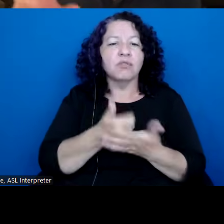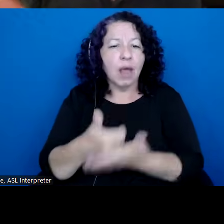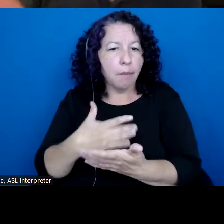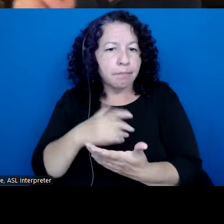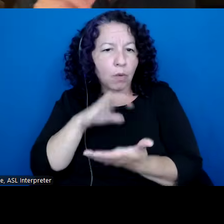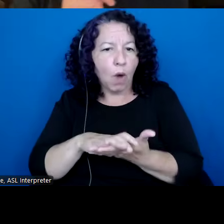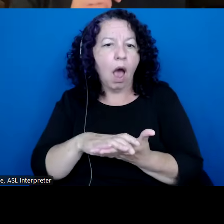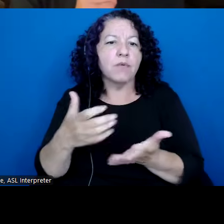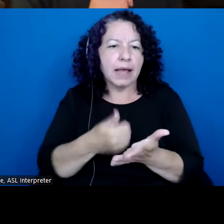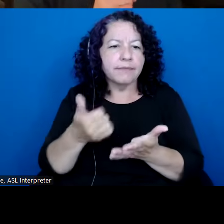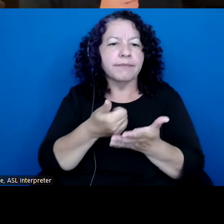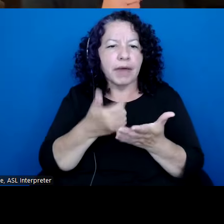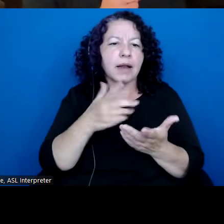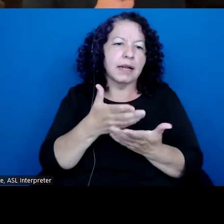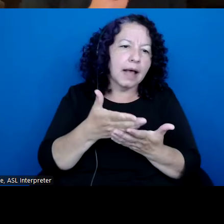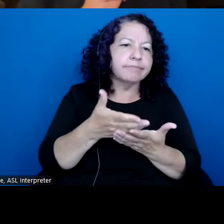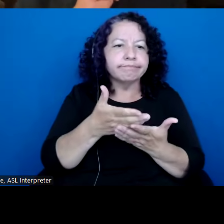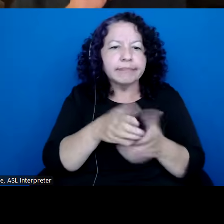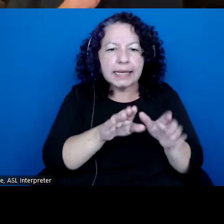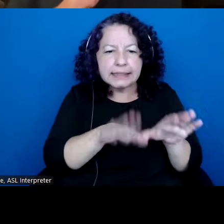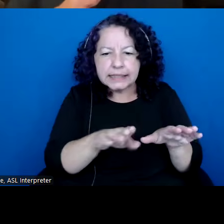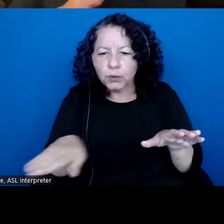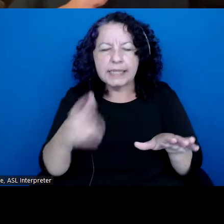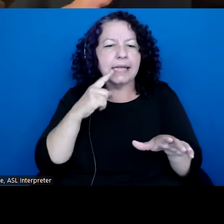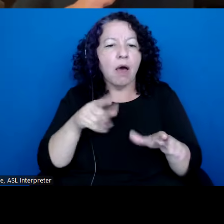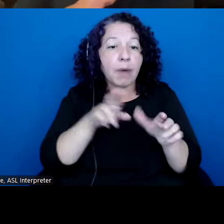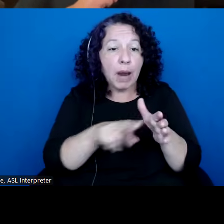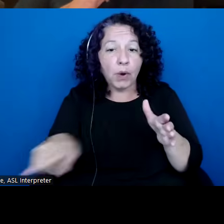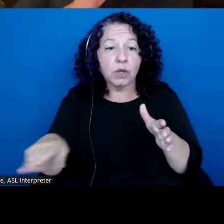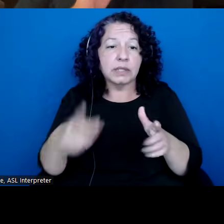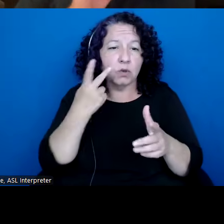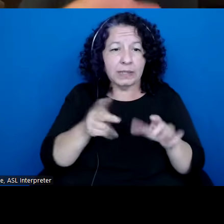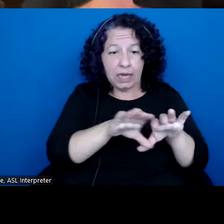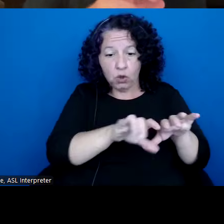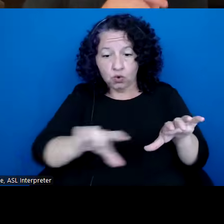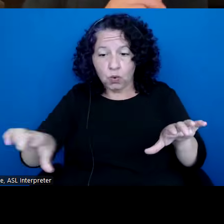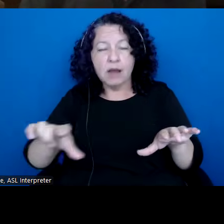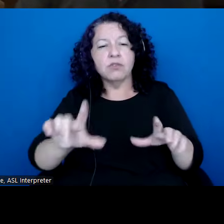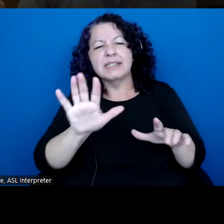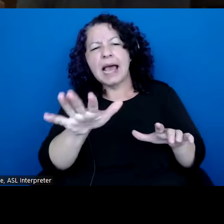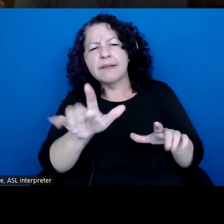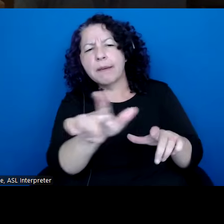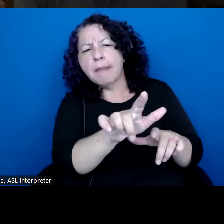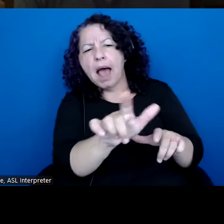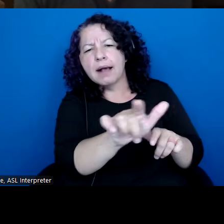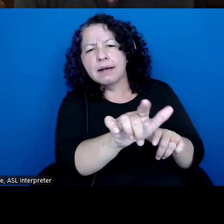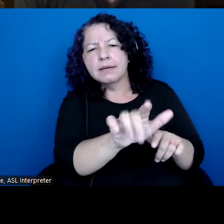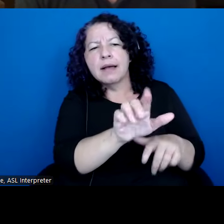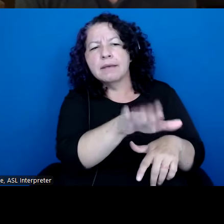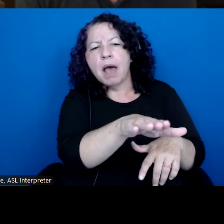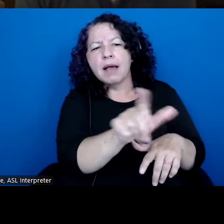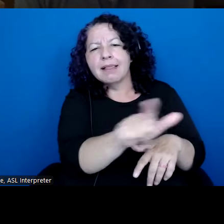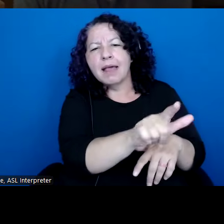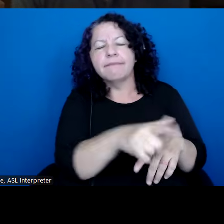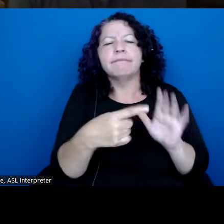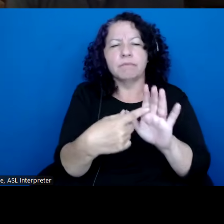a series of burials in this trench that you see here. And it's actually the one sort of in the background to the left there that I'm showing you a plan